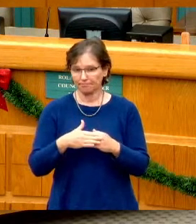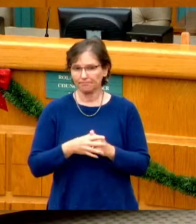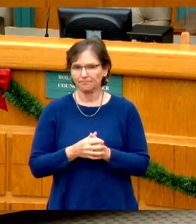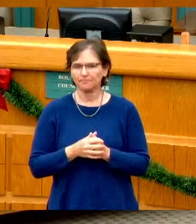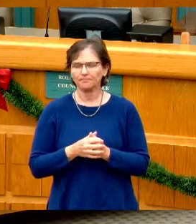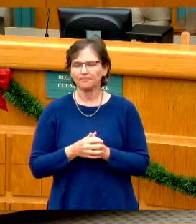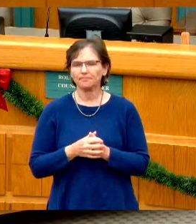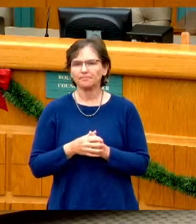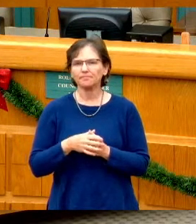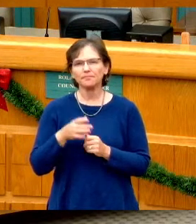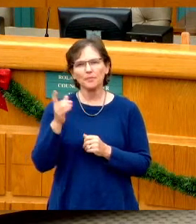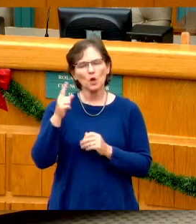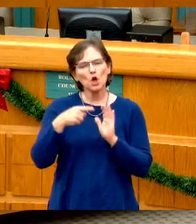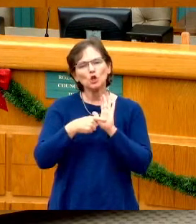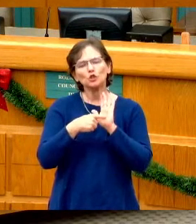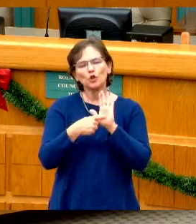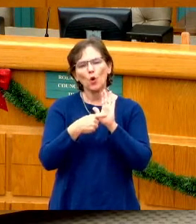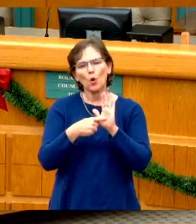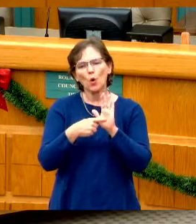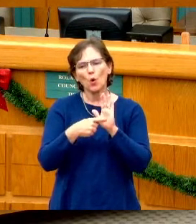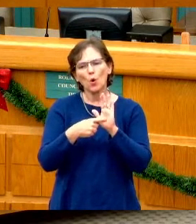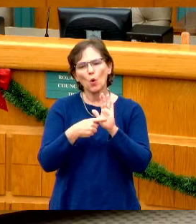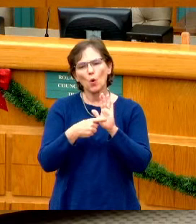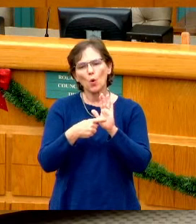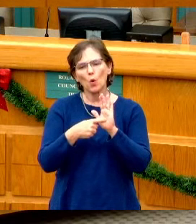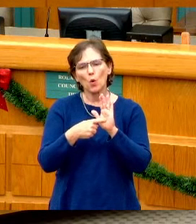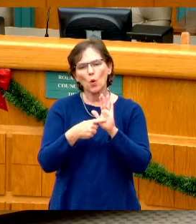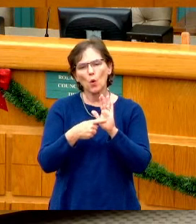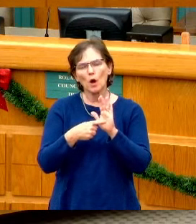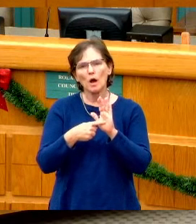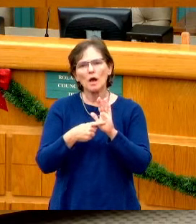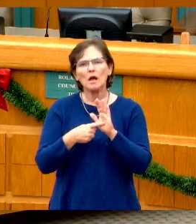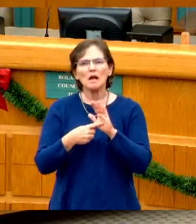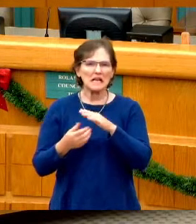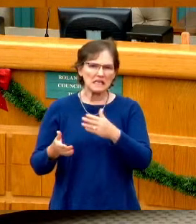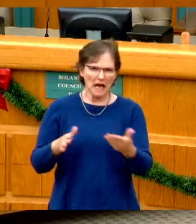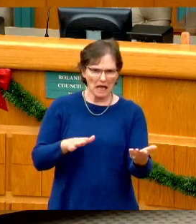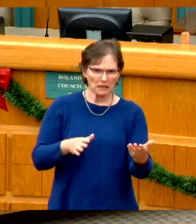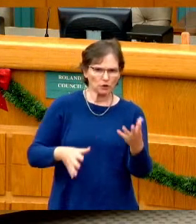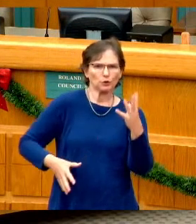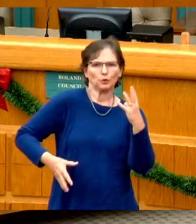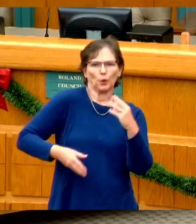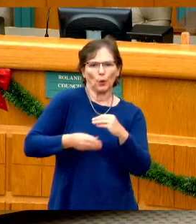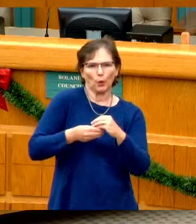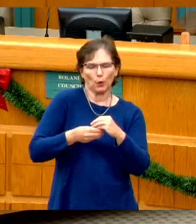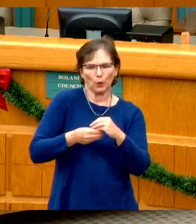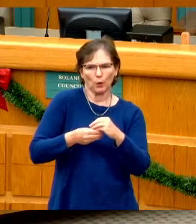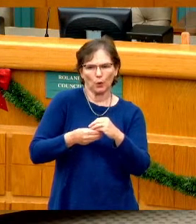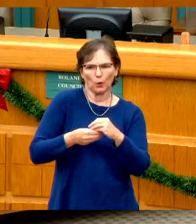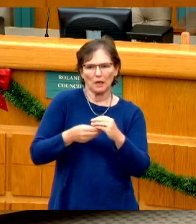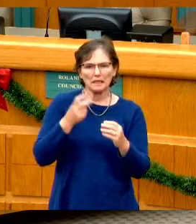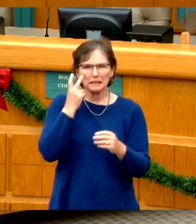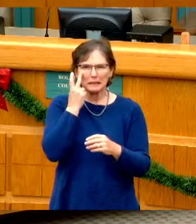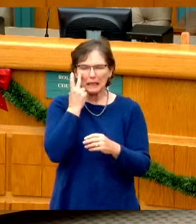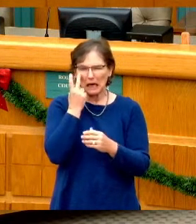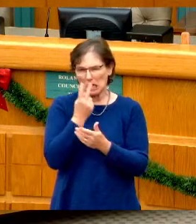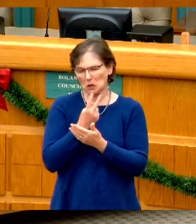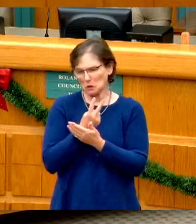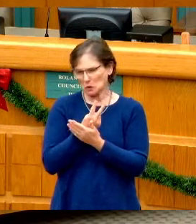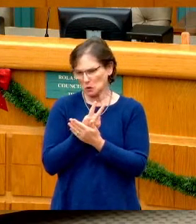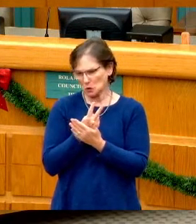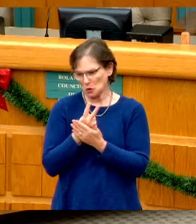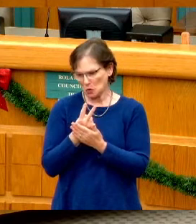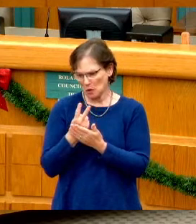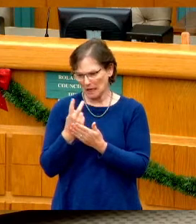And so these are the total fatalities. If you look at for the last 2 weeks, you see